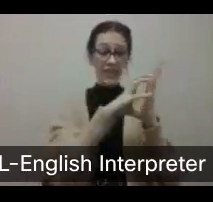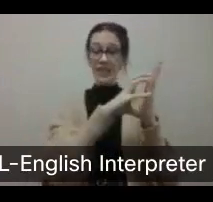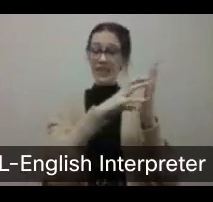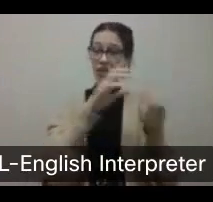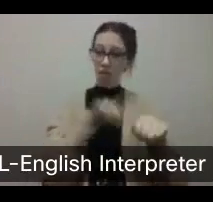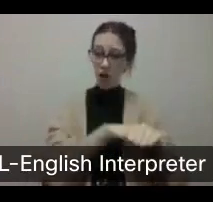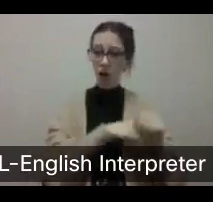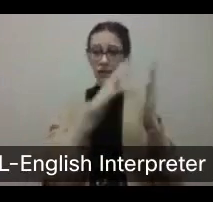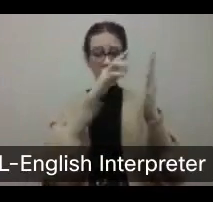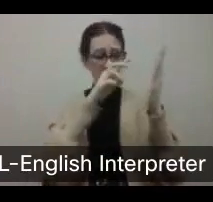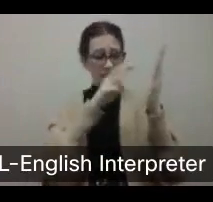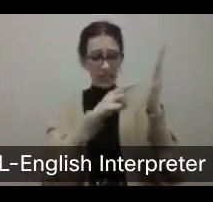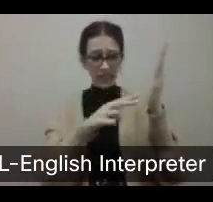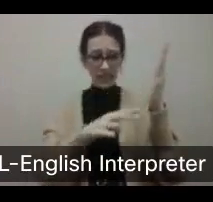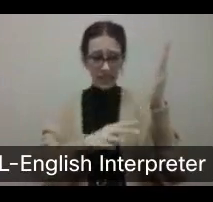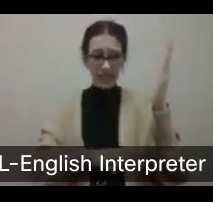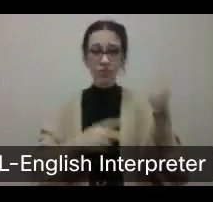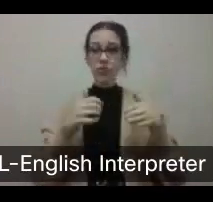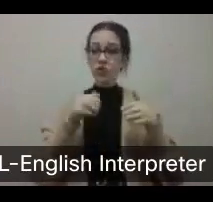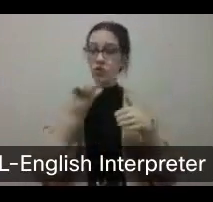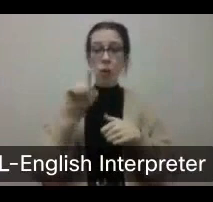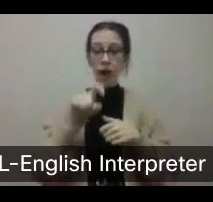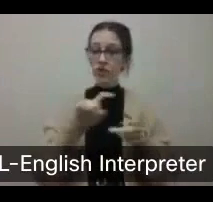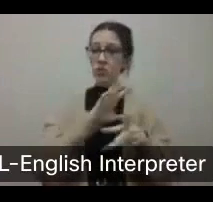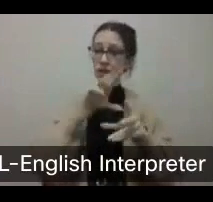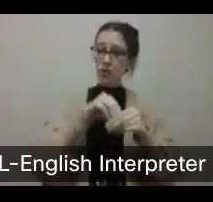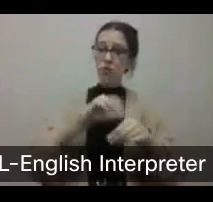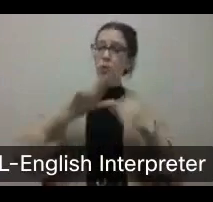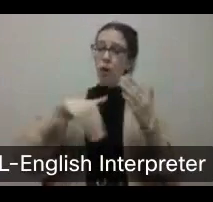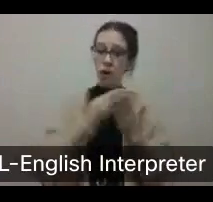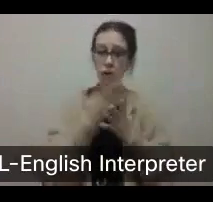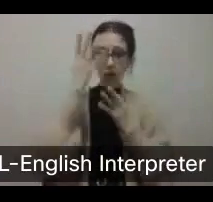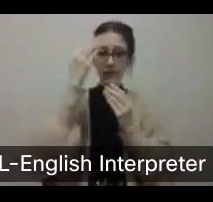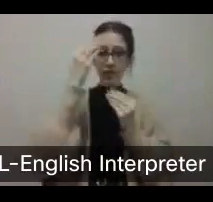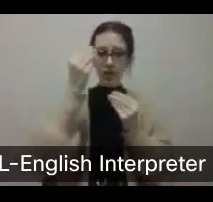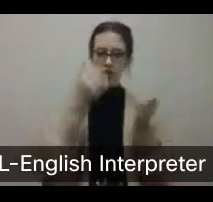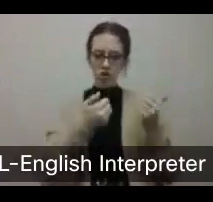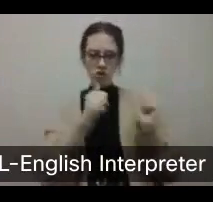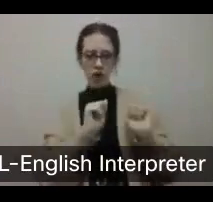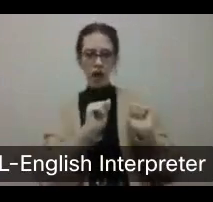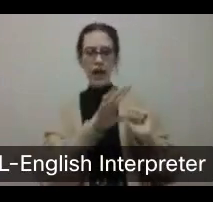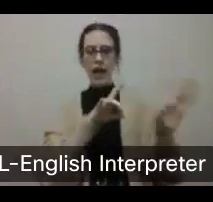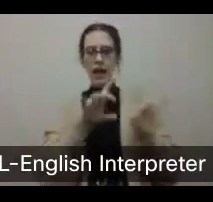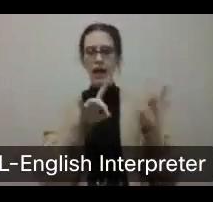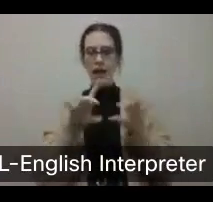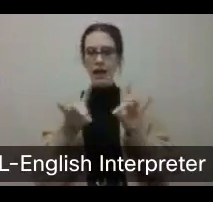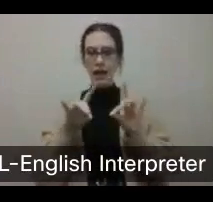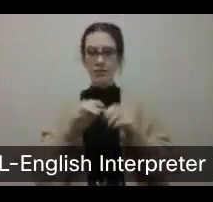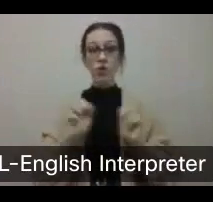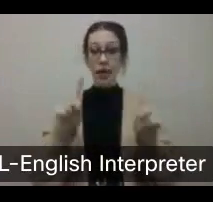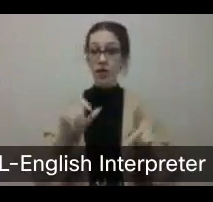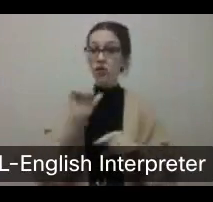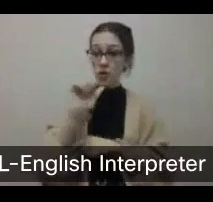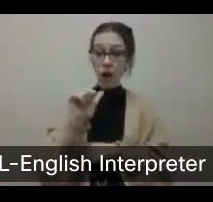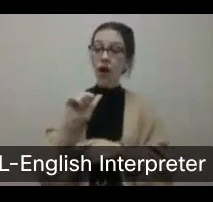use in your own paraphrase. So take notes, do not use full sentences, use only point form, and try to limit